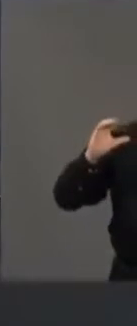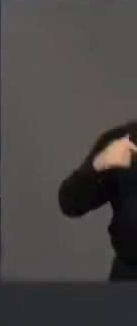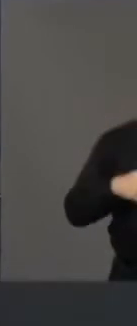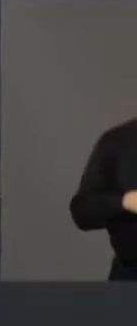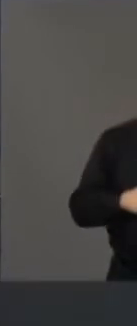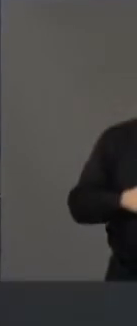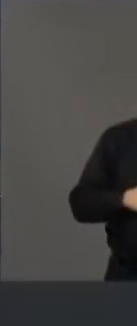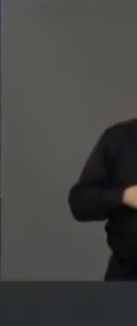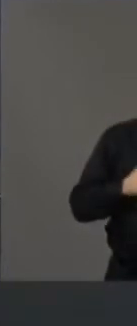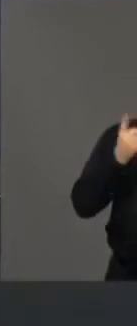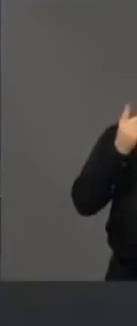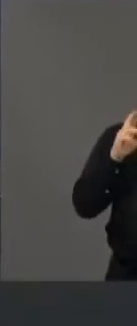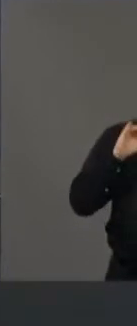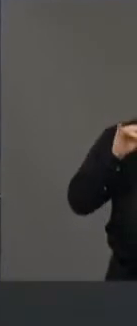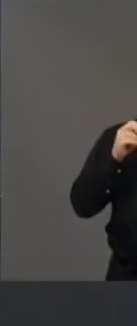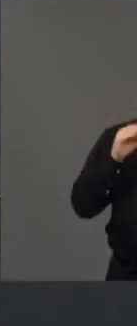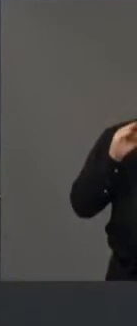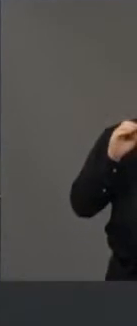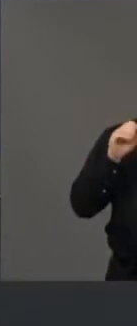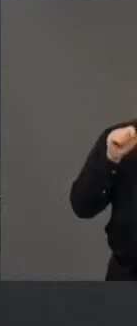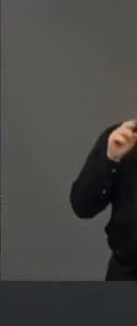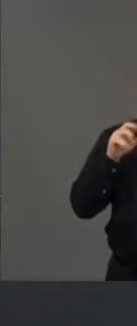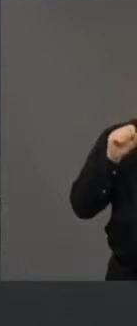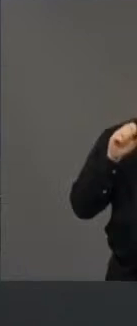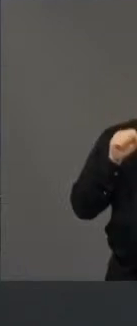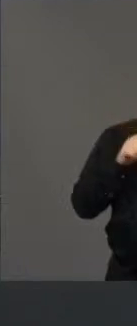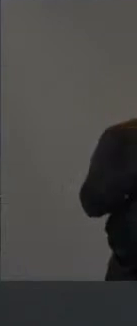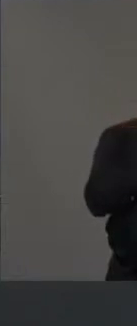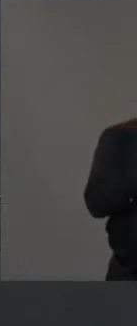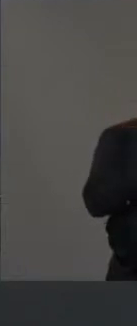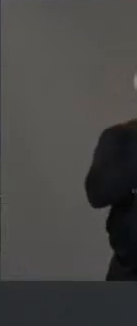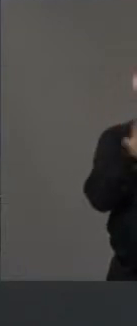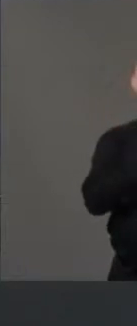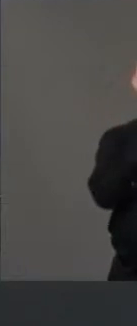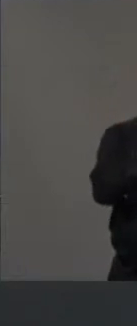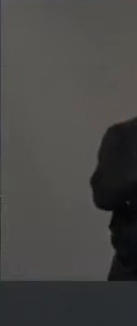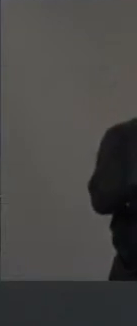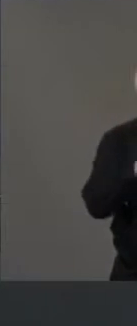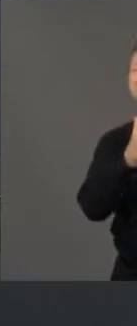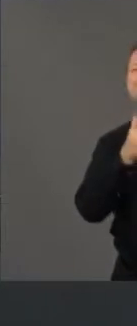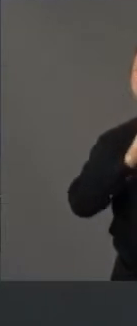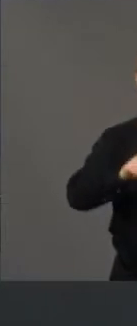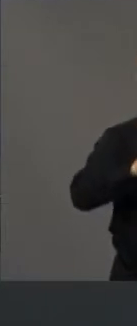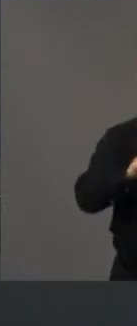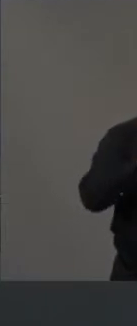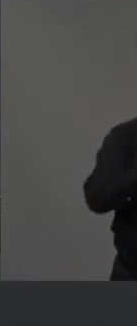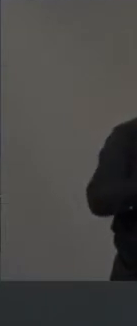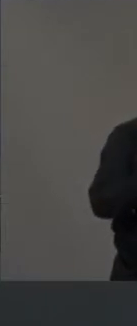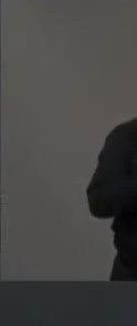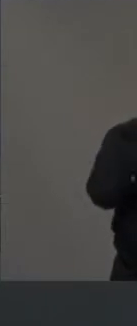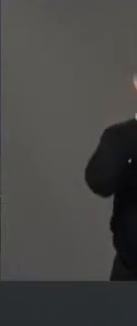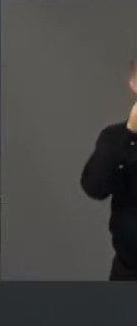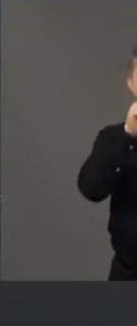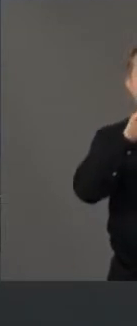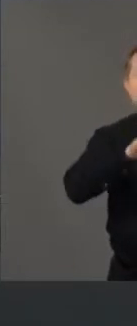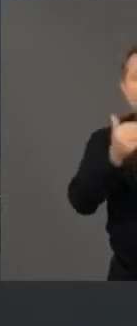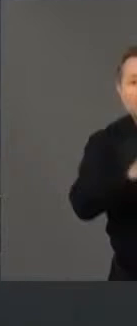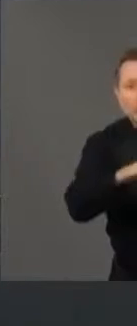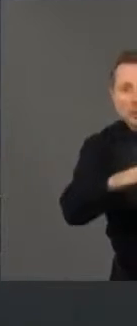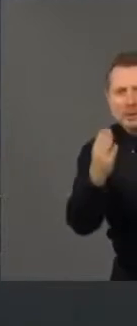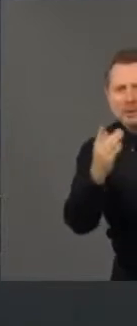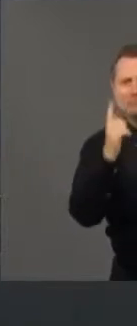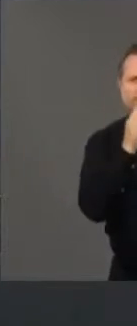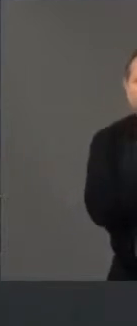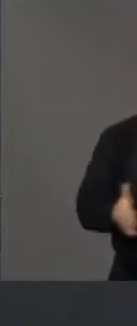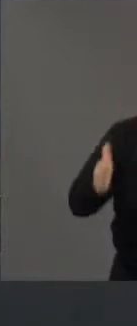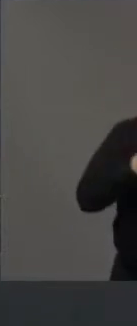James Malatras, who's been working on, among other things, the school reopening plan, and he's here to talk to us